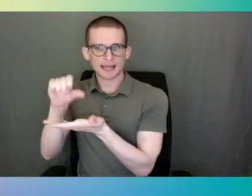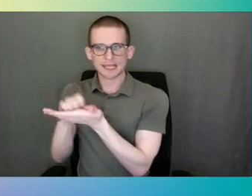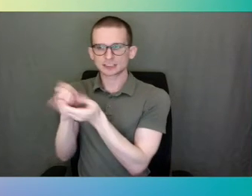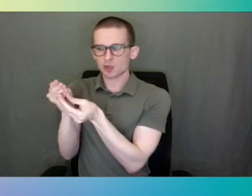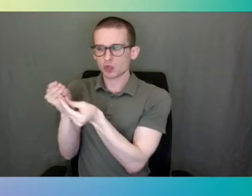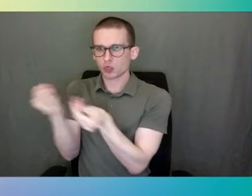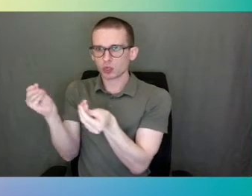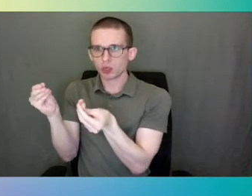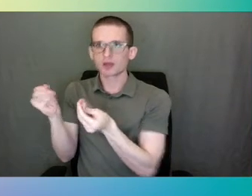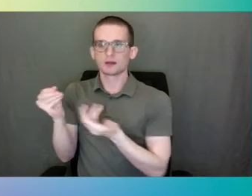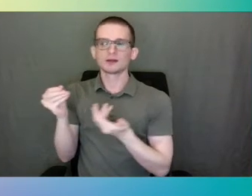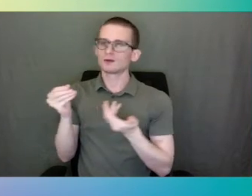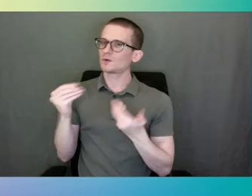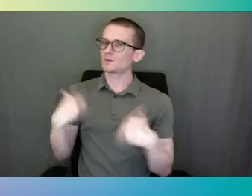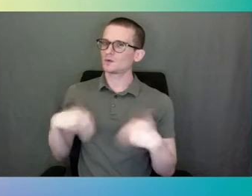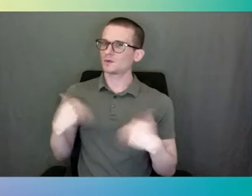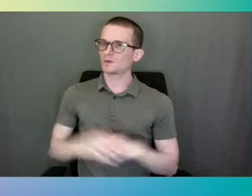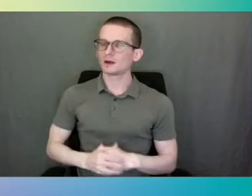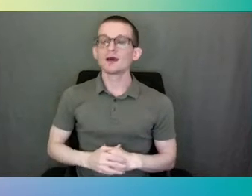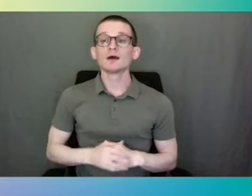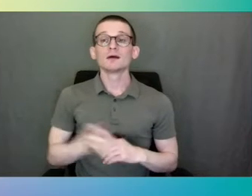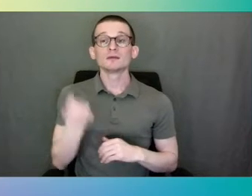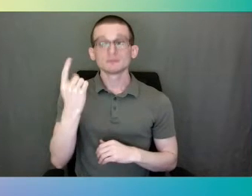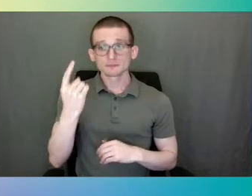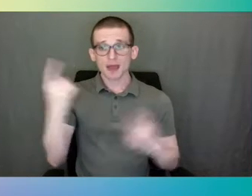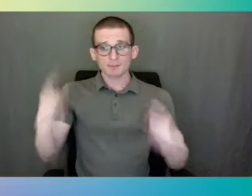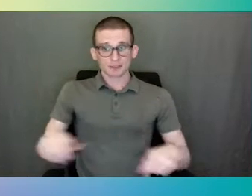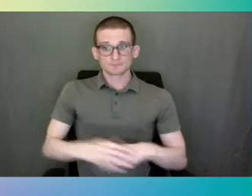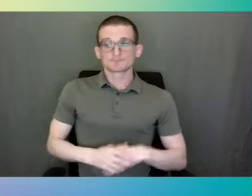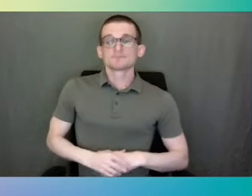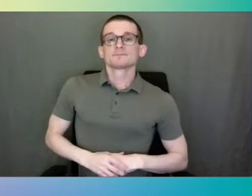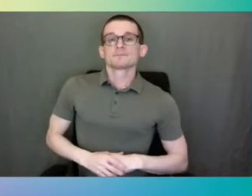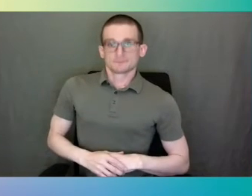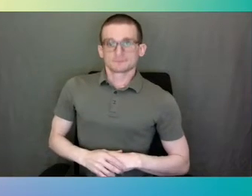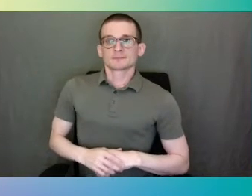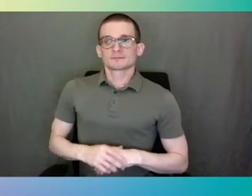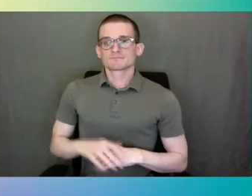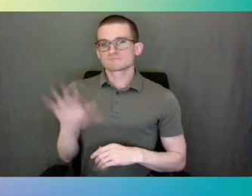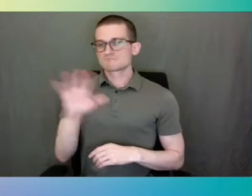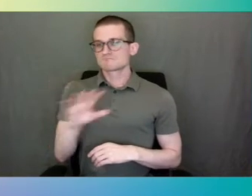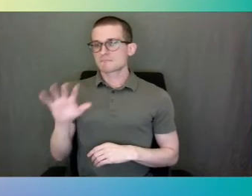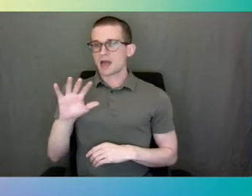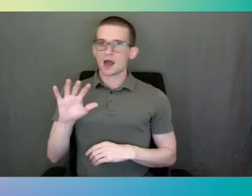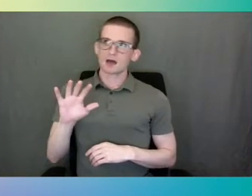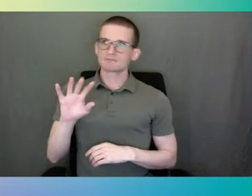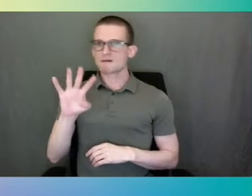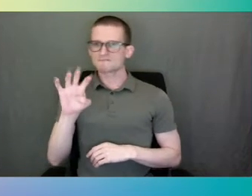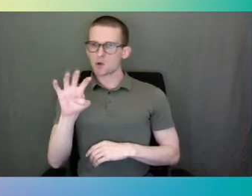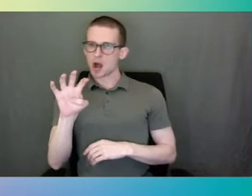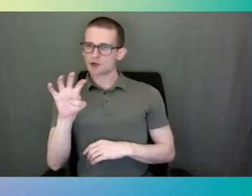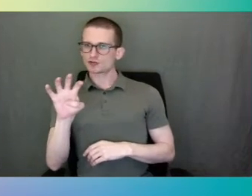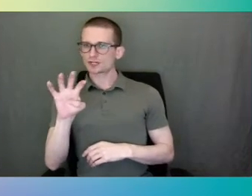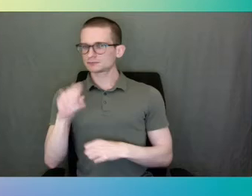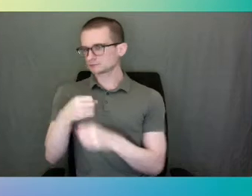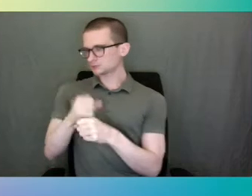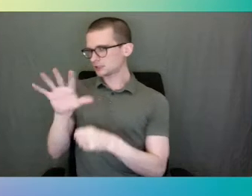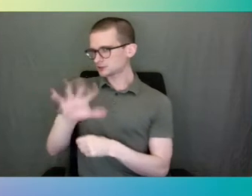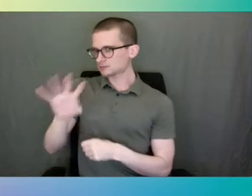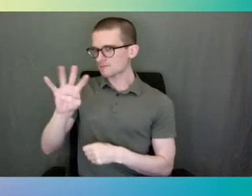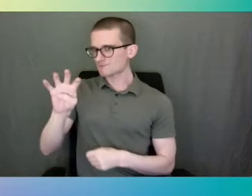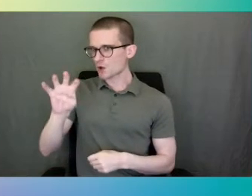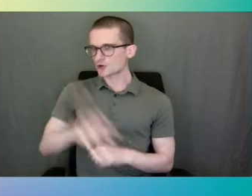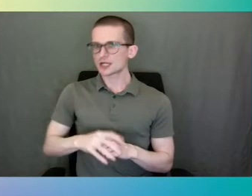so forth. But what happened was, by the 5th century, parts of the New Testament had